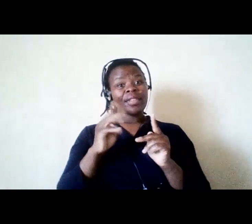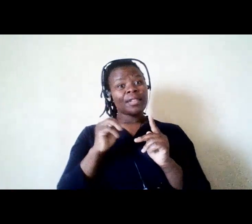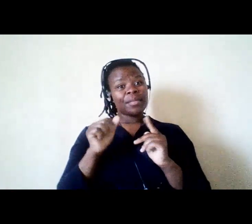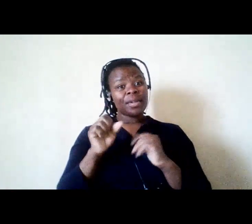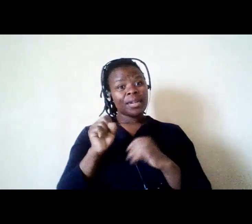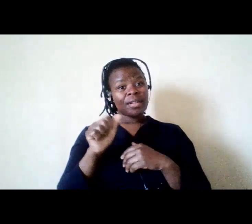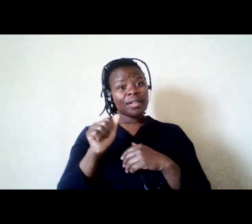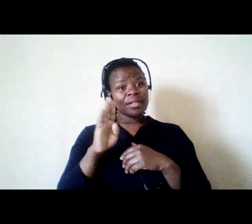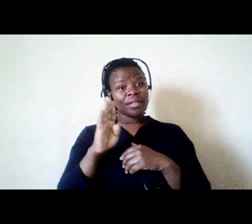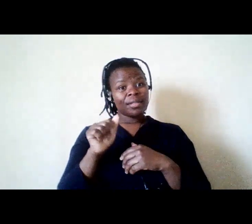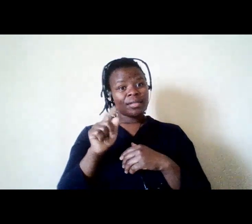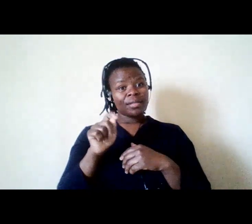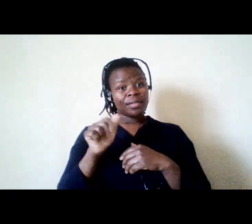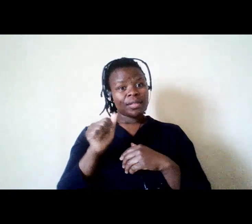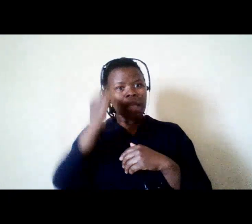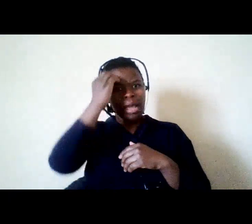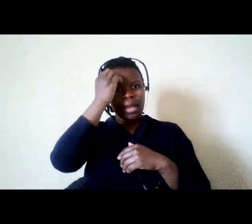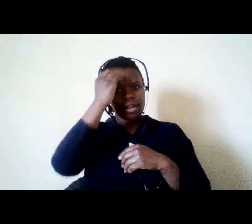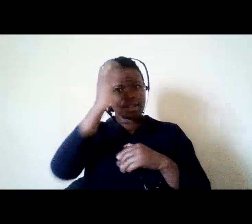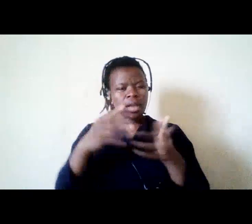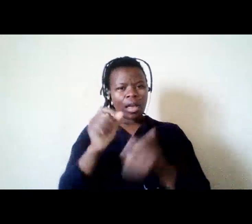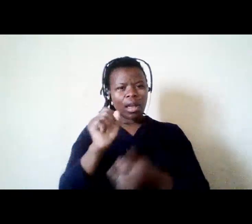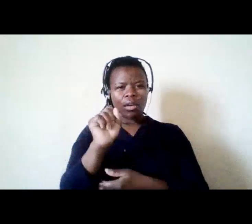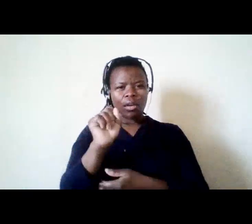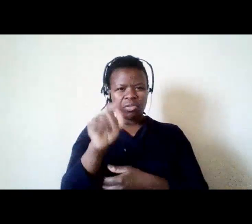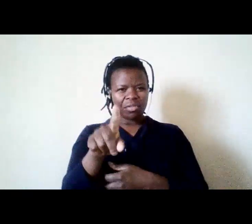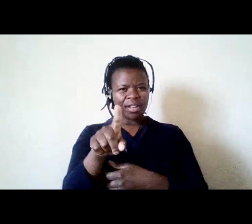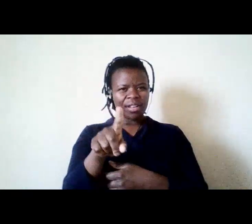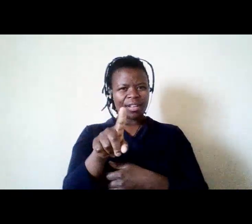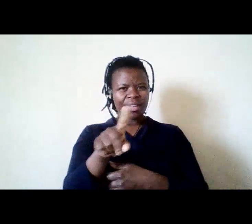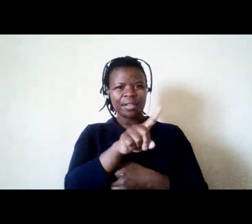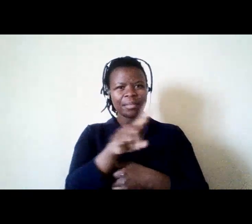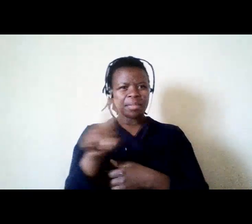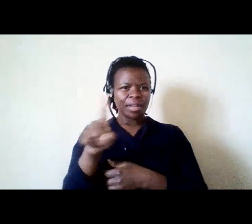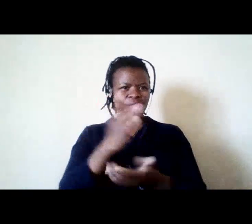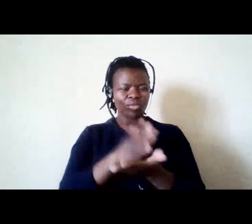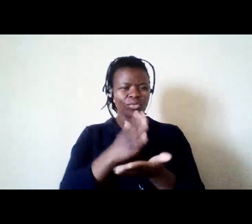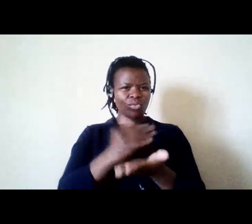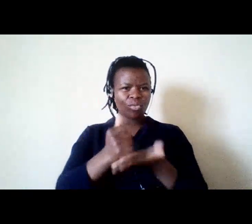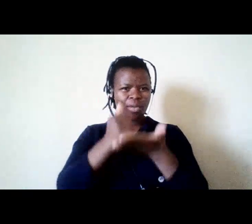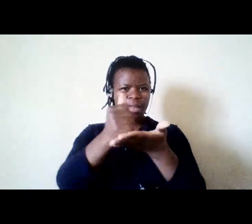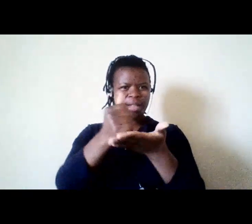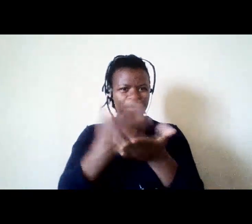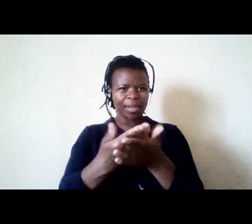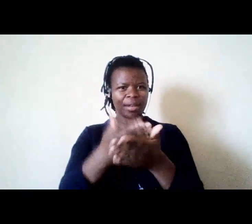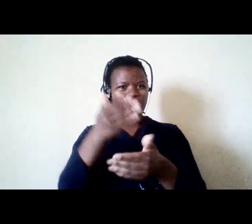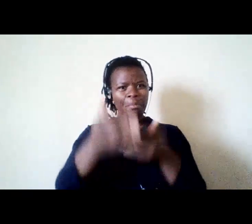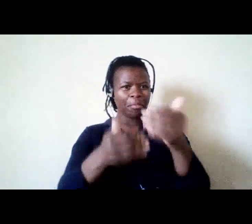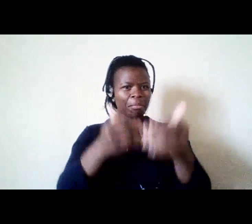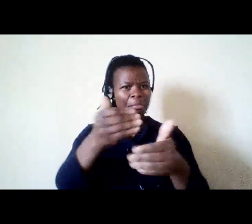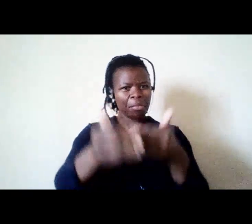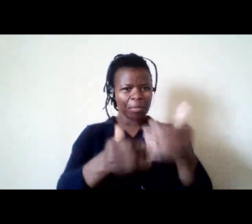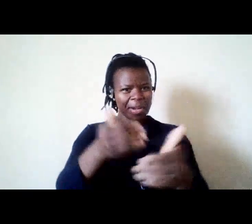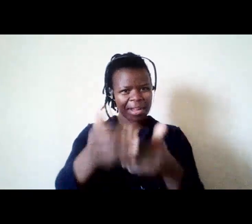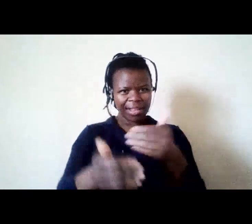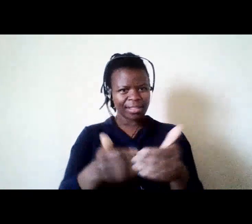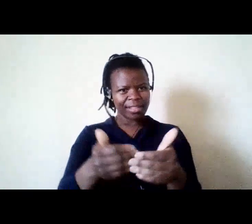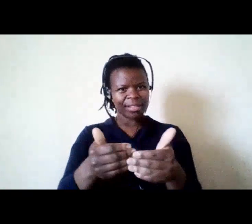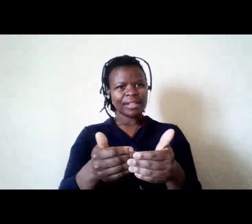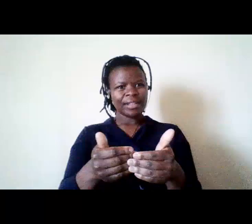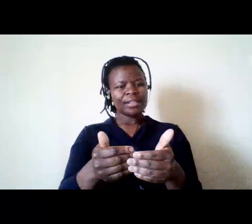I don't know how far it has gone. I don't know. I know it has helped us to progress to where we are today, and I think people are still doing it a